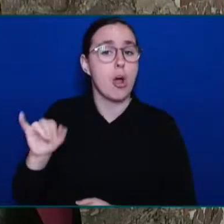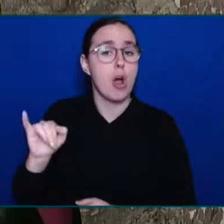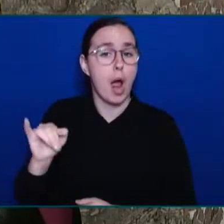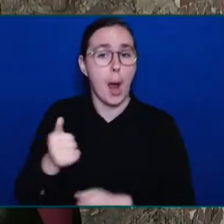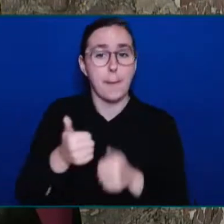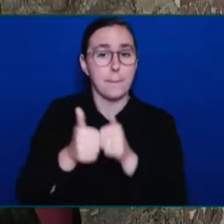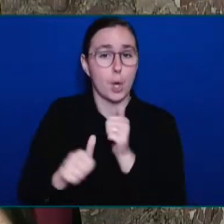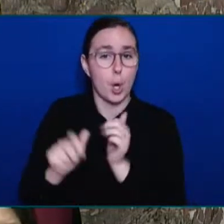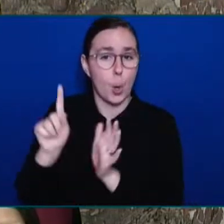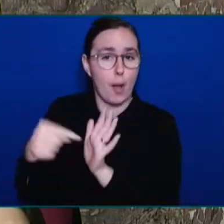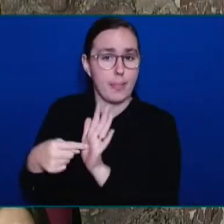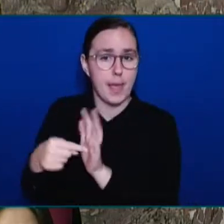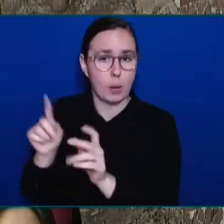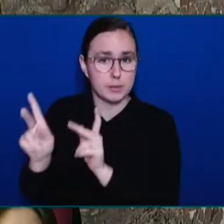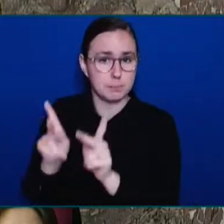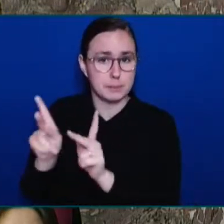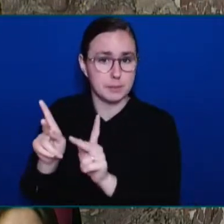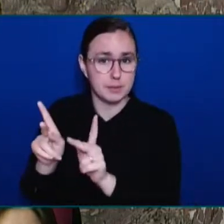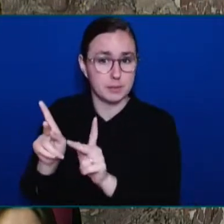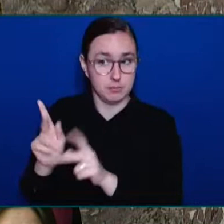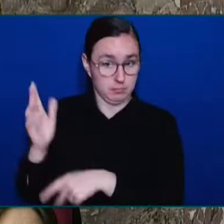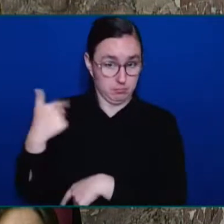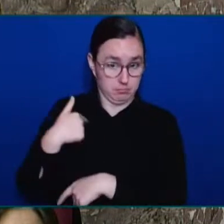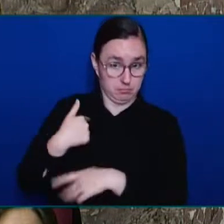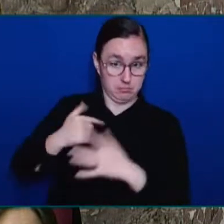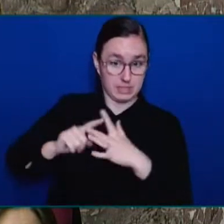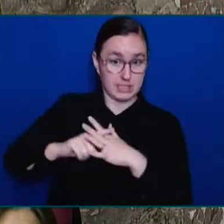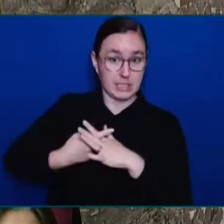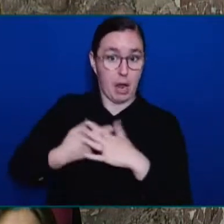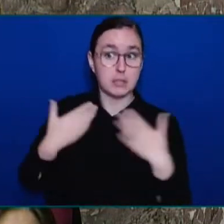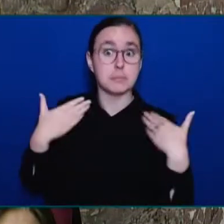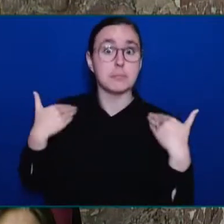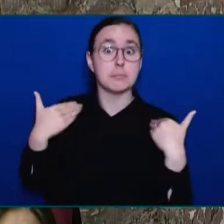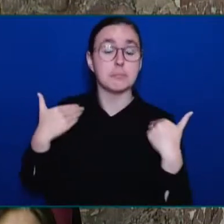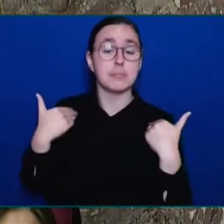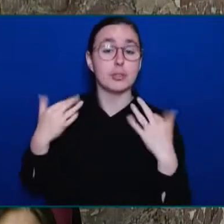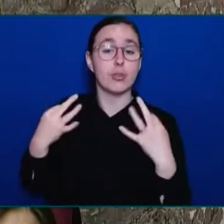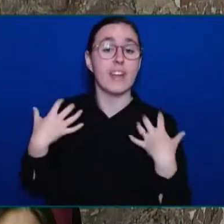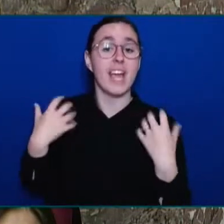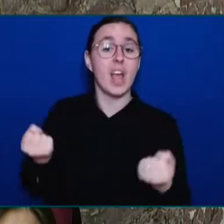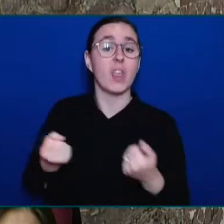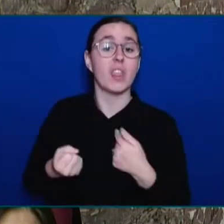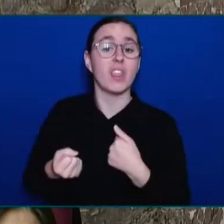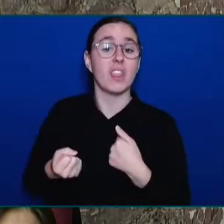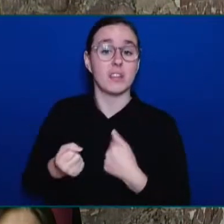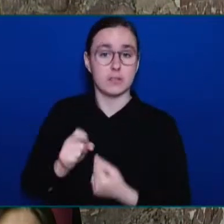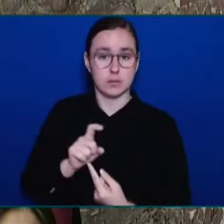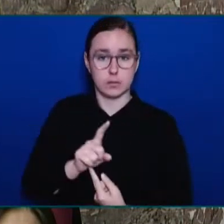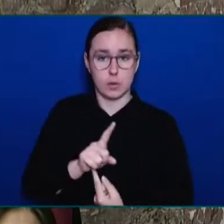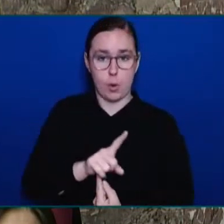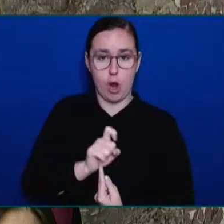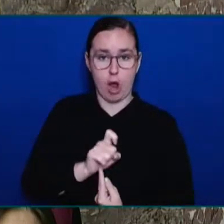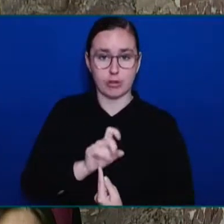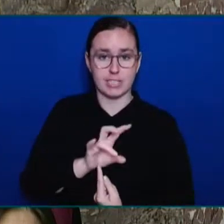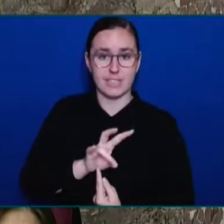in Ontario. And what have we done? We went from 174,000 MRI exams